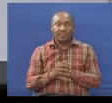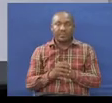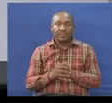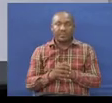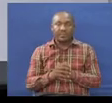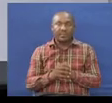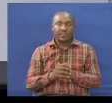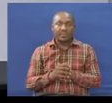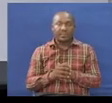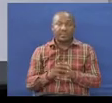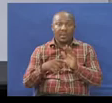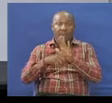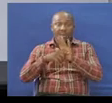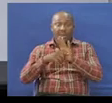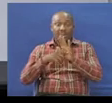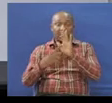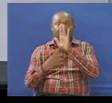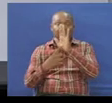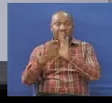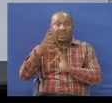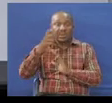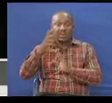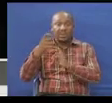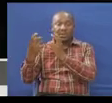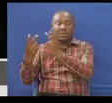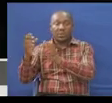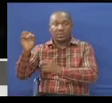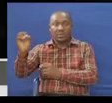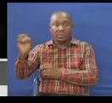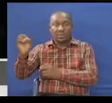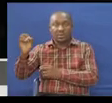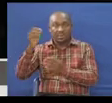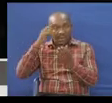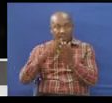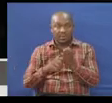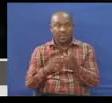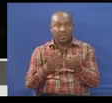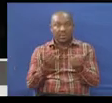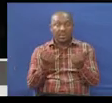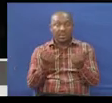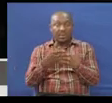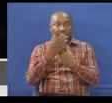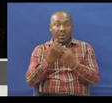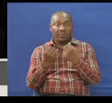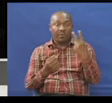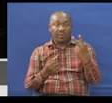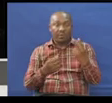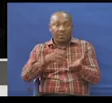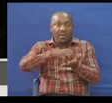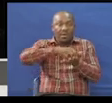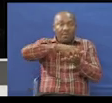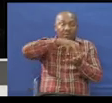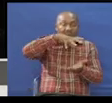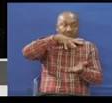Minus 6x is equal to 0. We have two things there. We have the variables, that